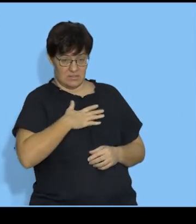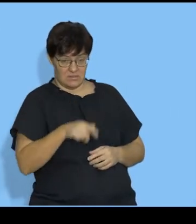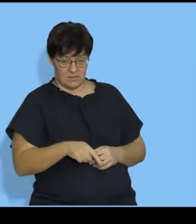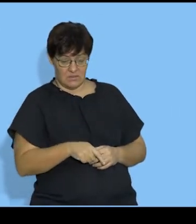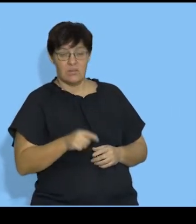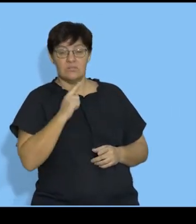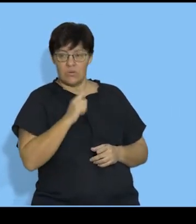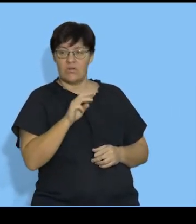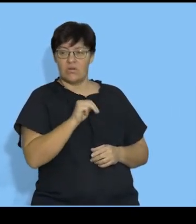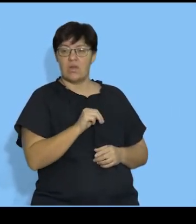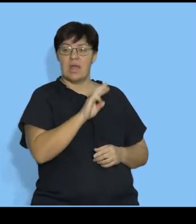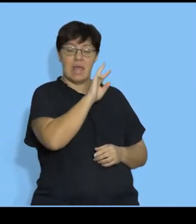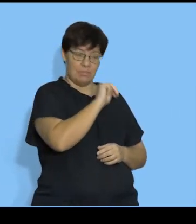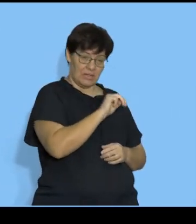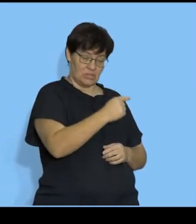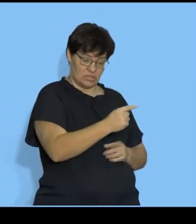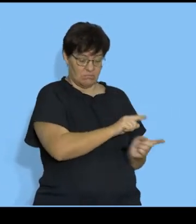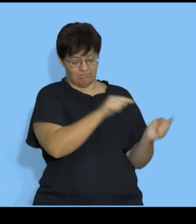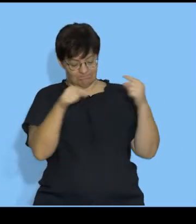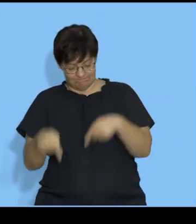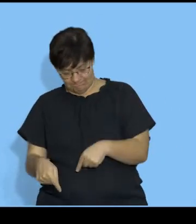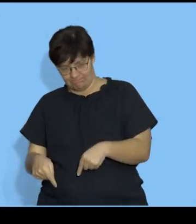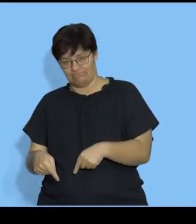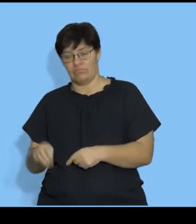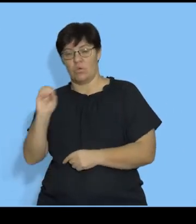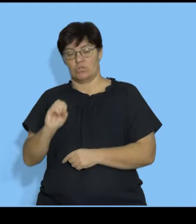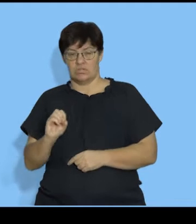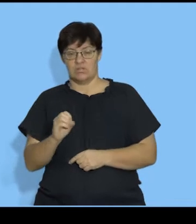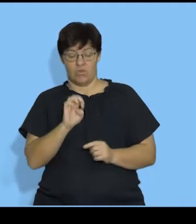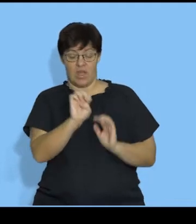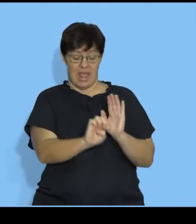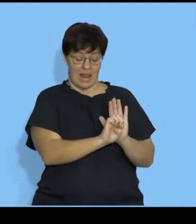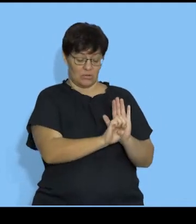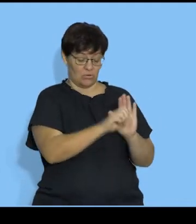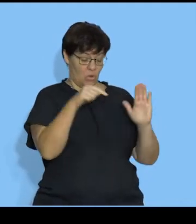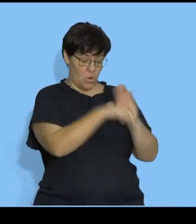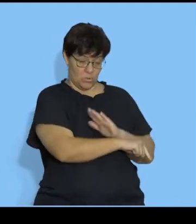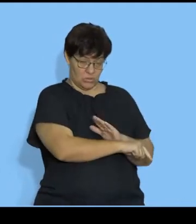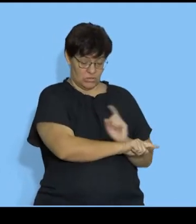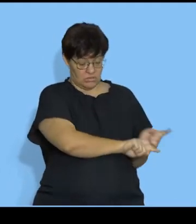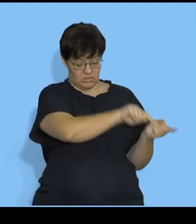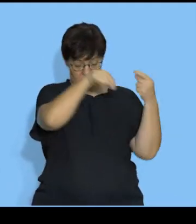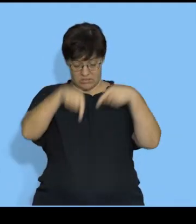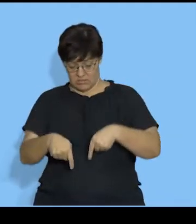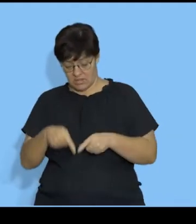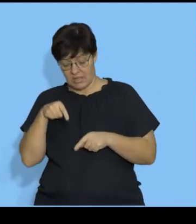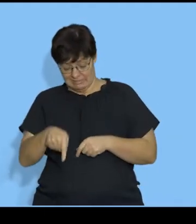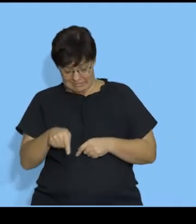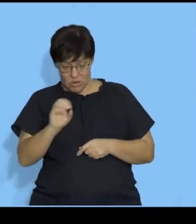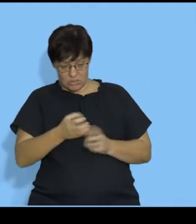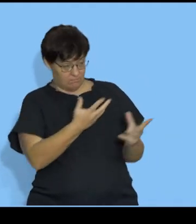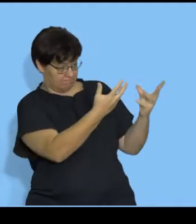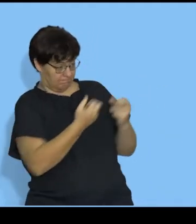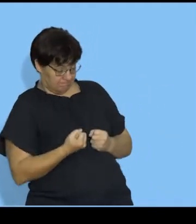to oxygen. So electrons are actually transferred between magnesium and oxygen in that direction. So